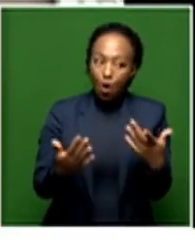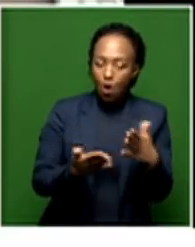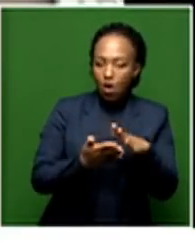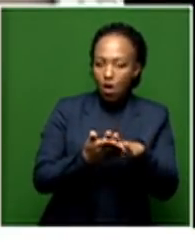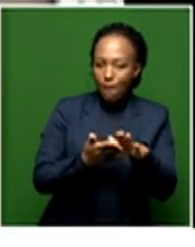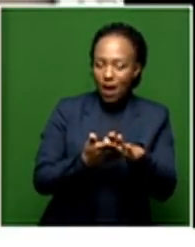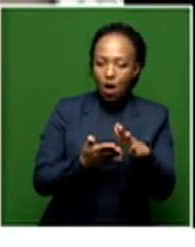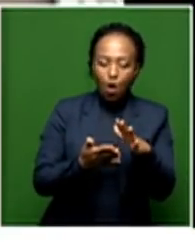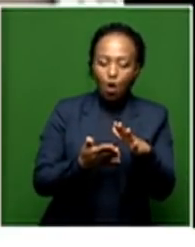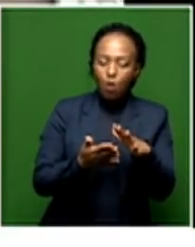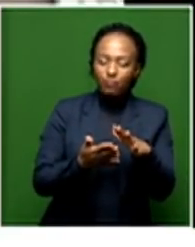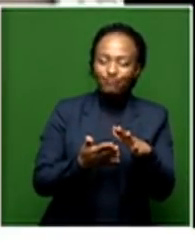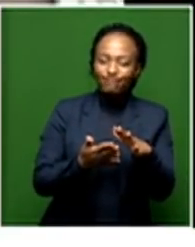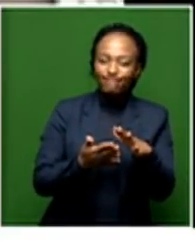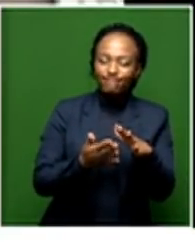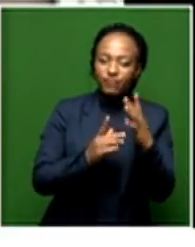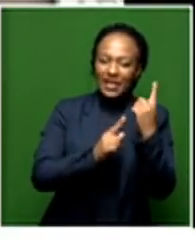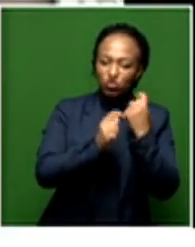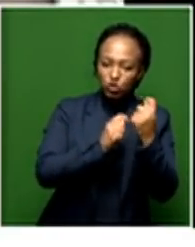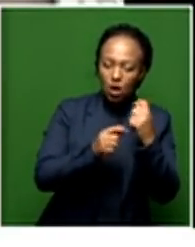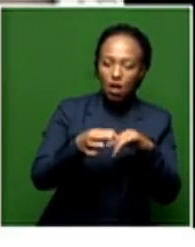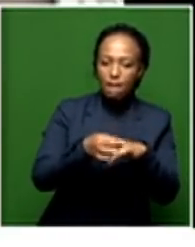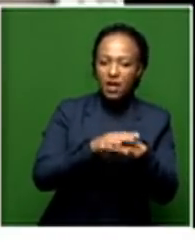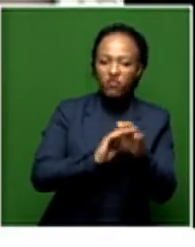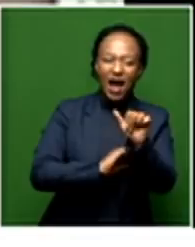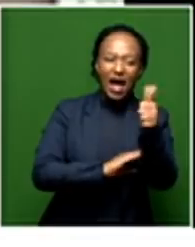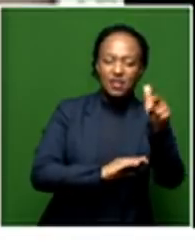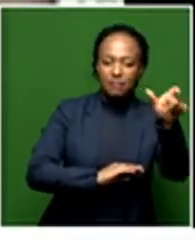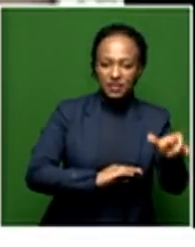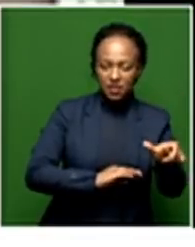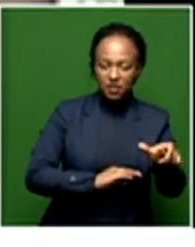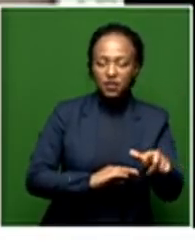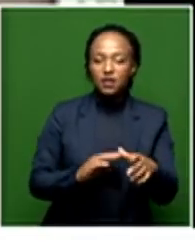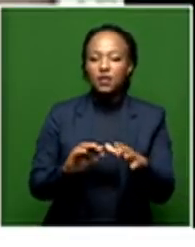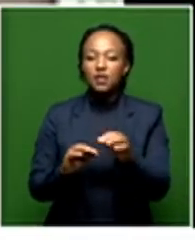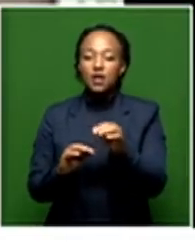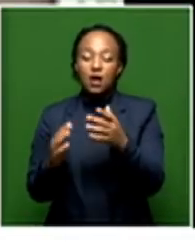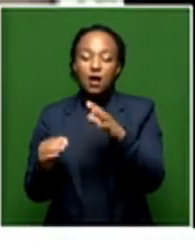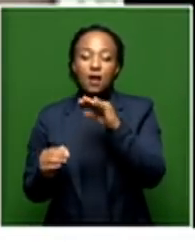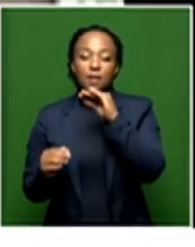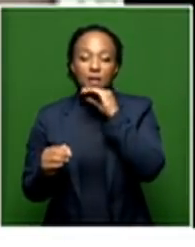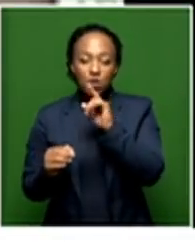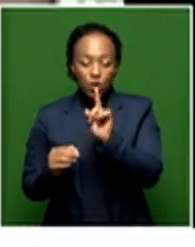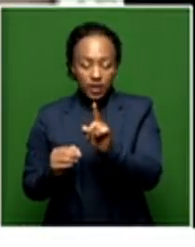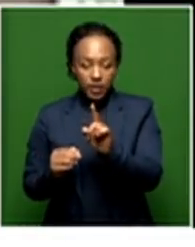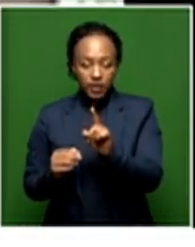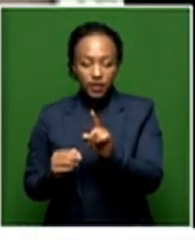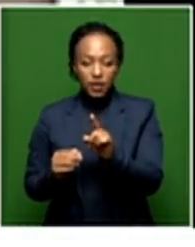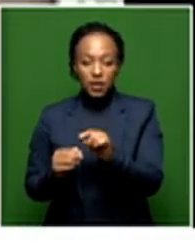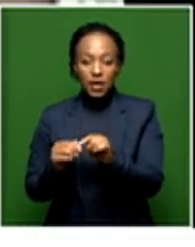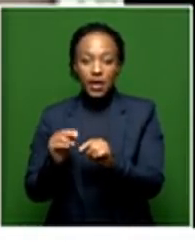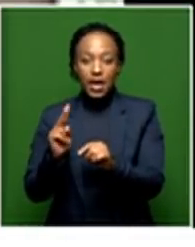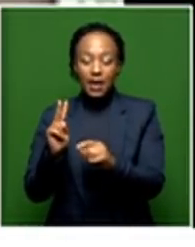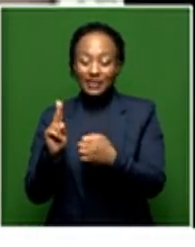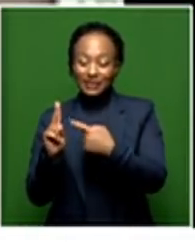customary marriage with another spouse or spouses. The other side of that being that a spouse who was in